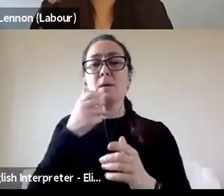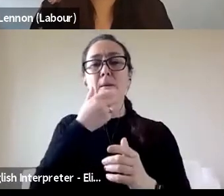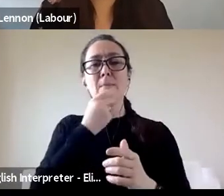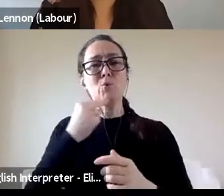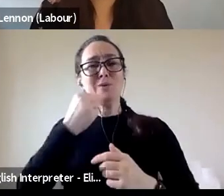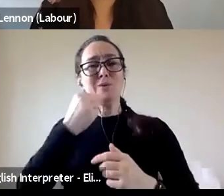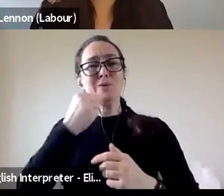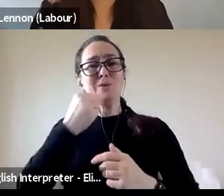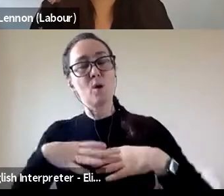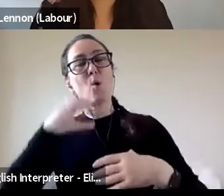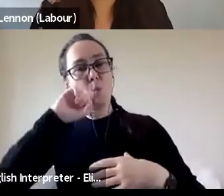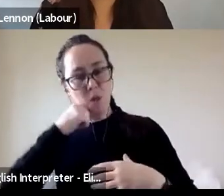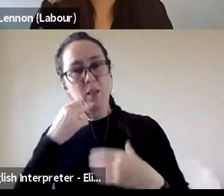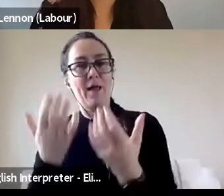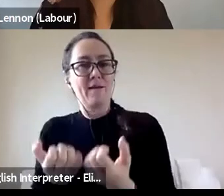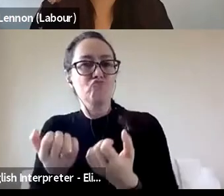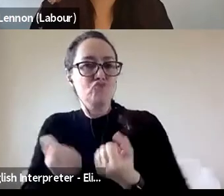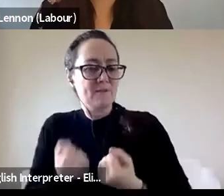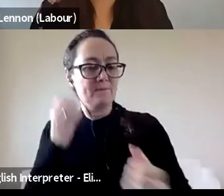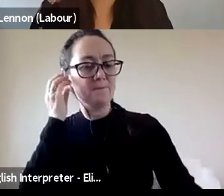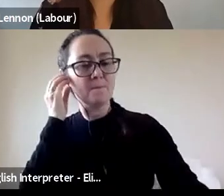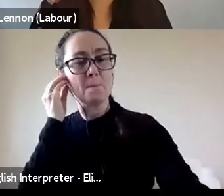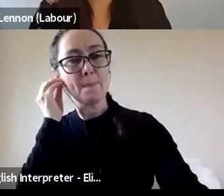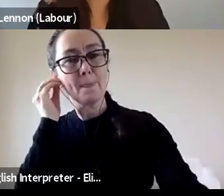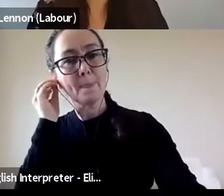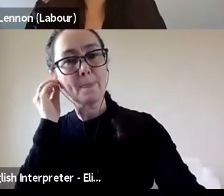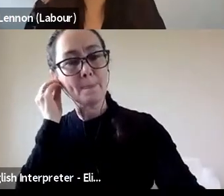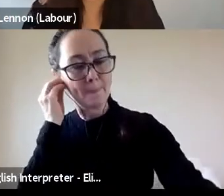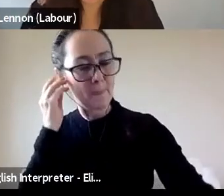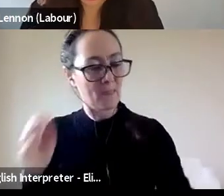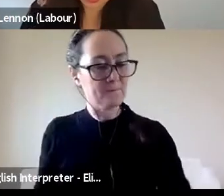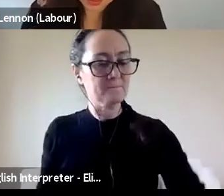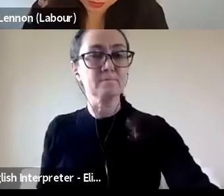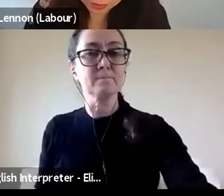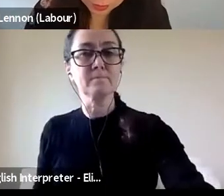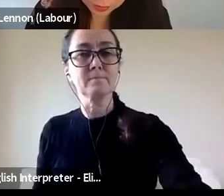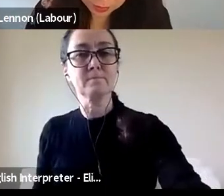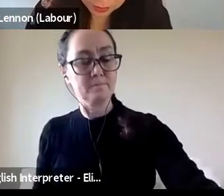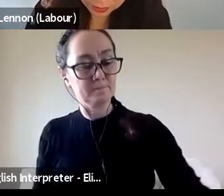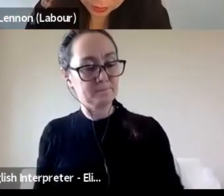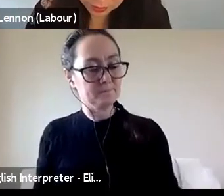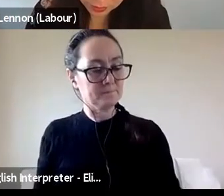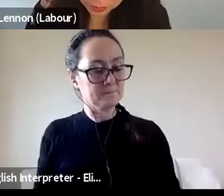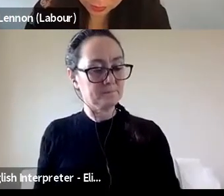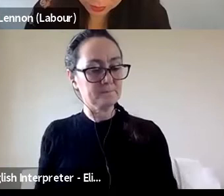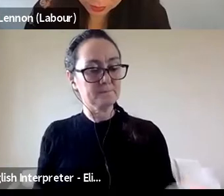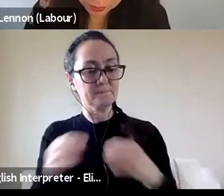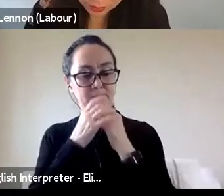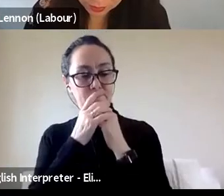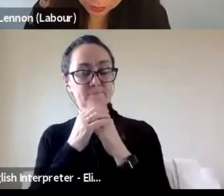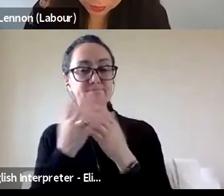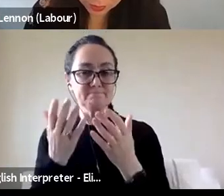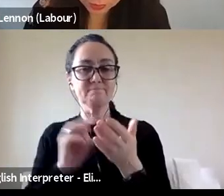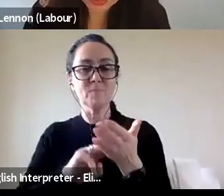be put to you. What would you do to say, no, we can't pay lip service to this, we've actually got to walk this